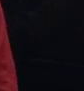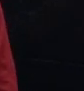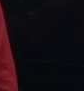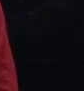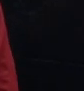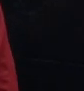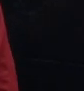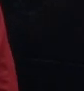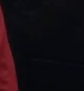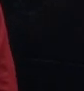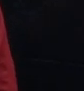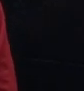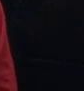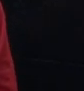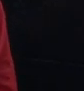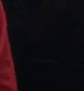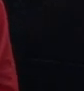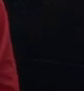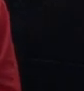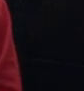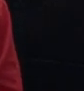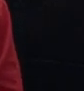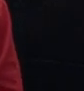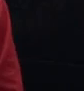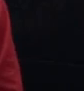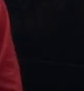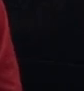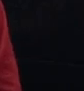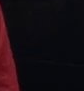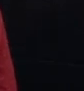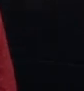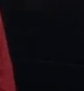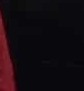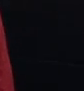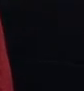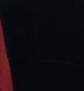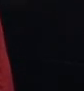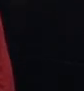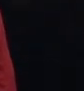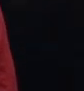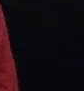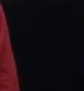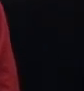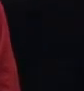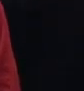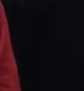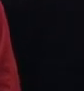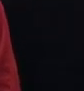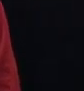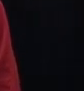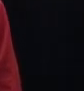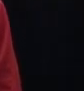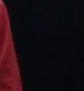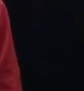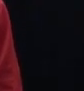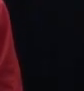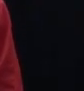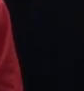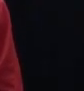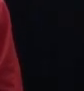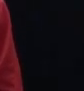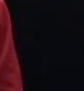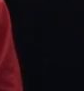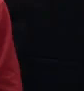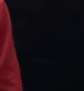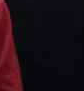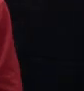Jeb Bush who actually introduced me to the Family Cafe. He said, this is a tremendous event. It's a chance